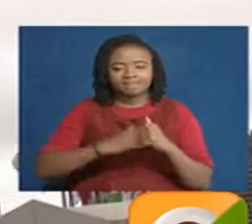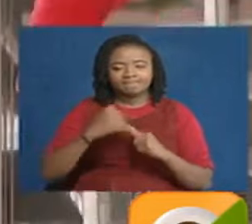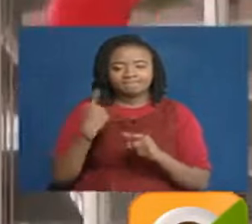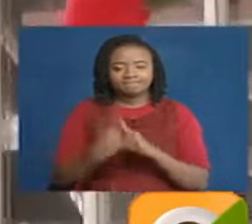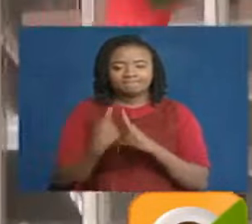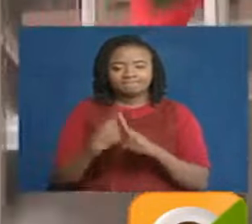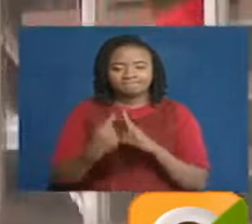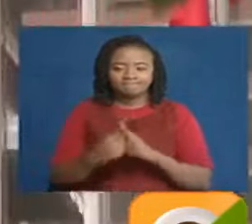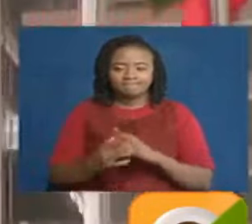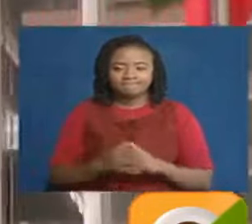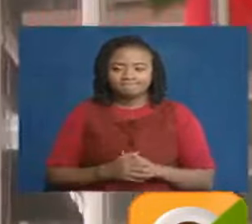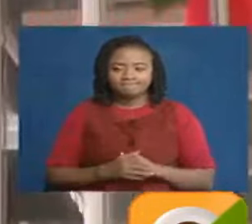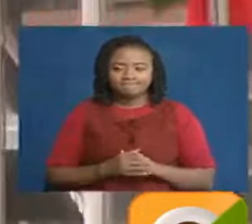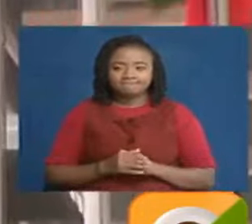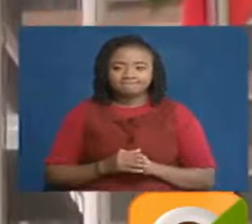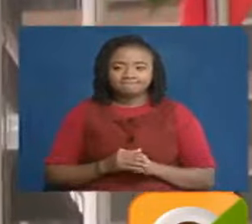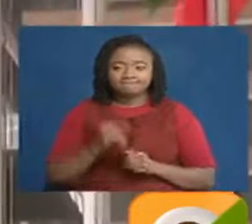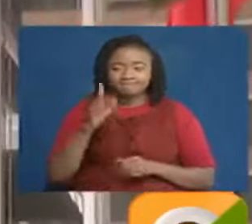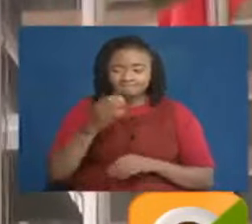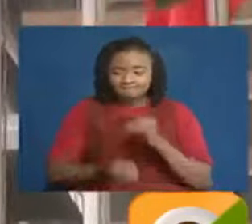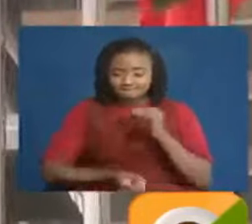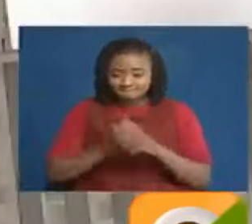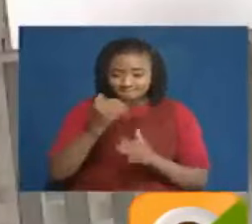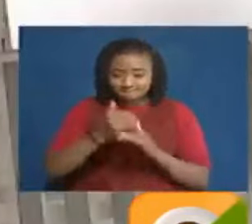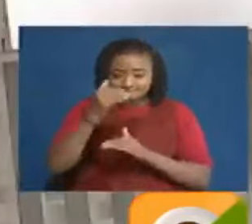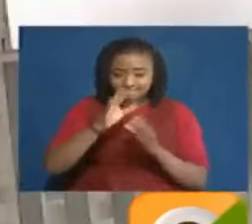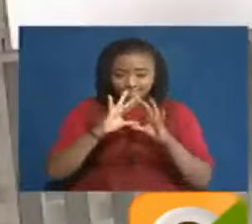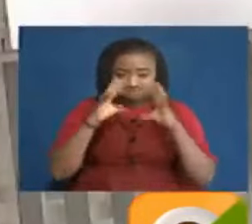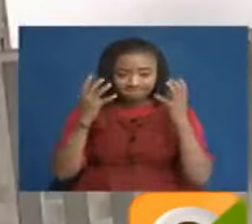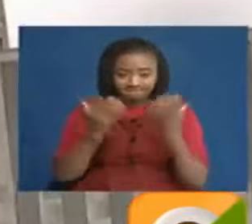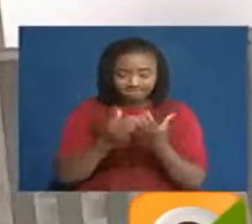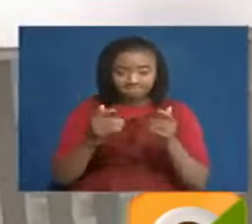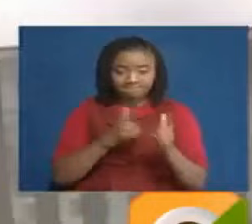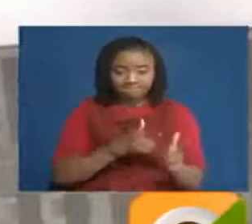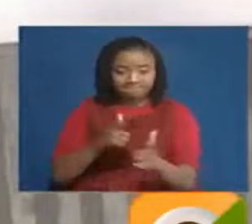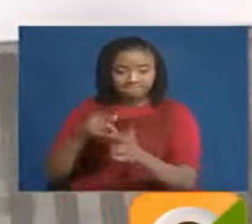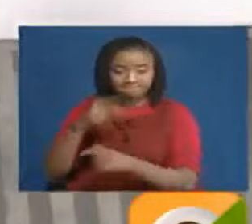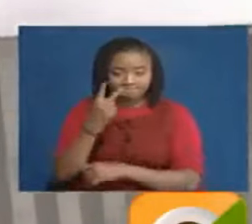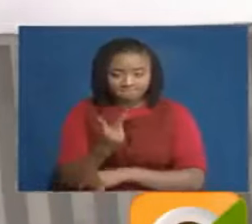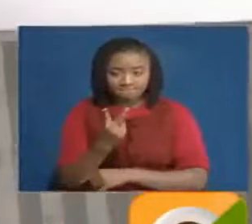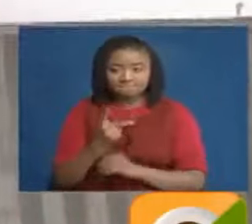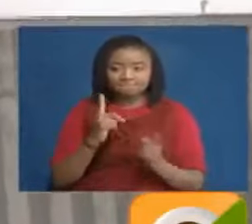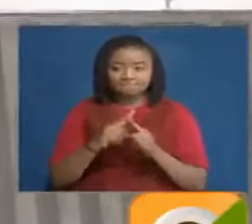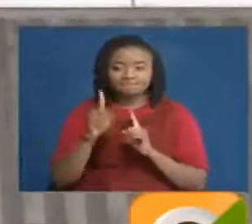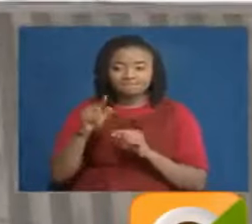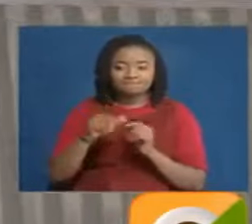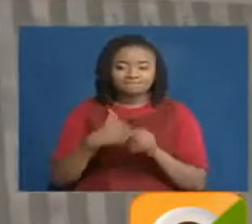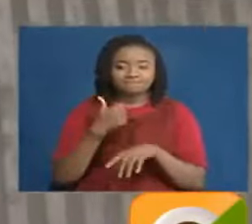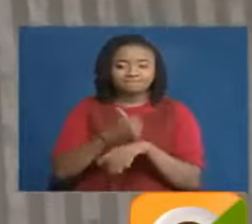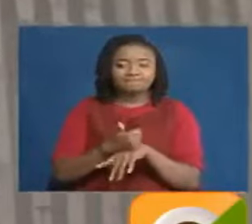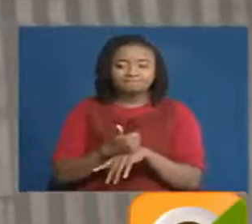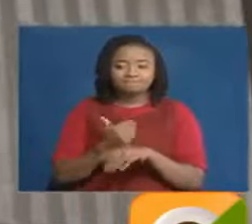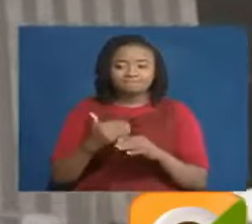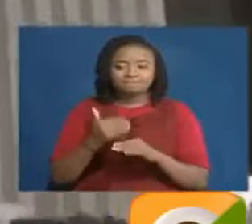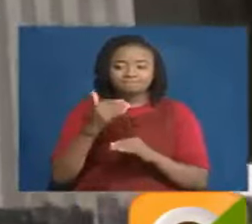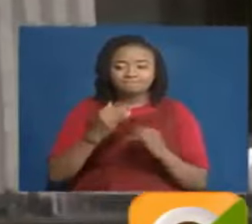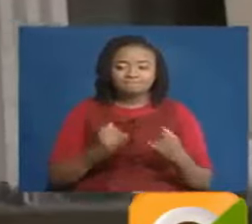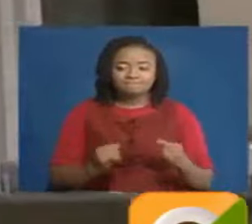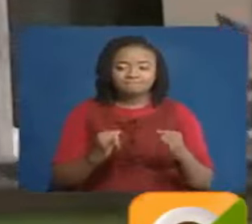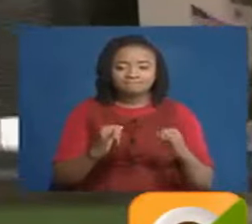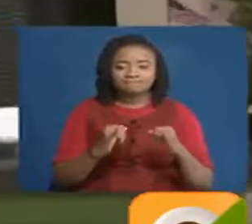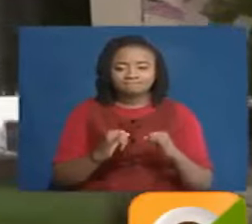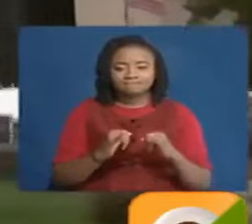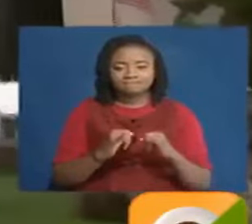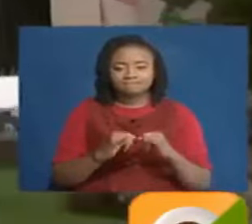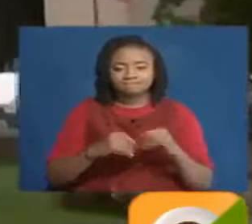years. Formed after World War II, the UN officially came into existence following ratification of its charter by